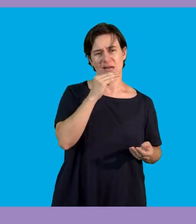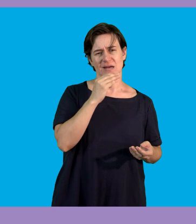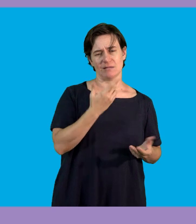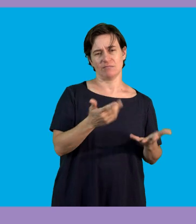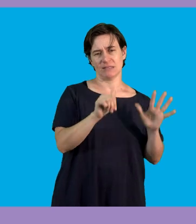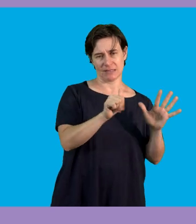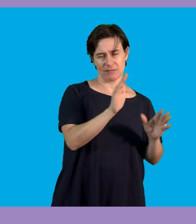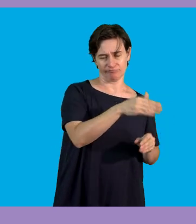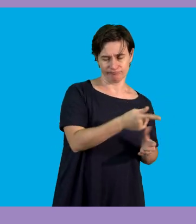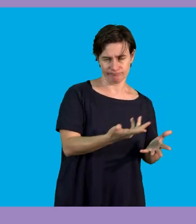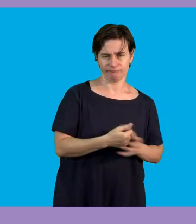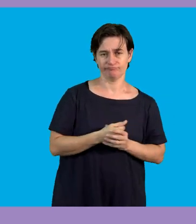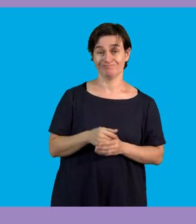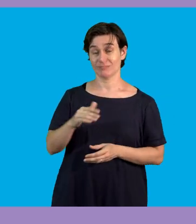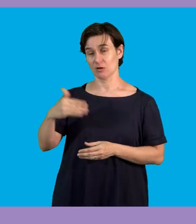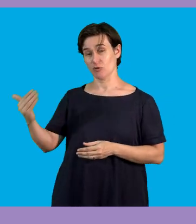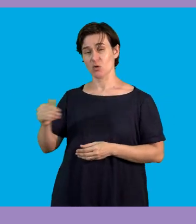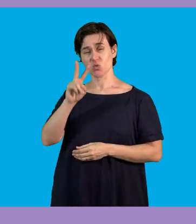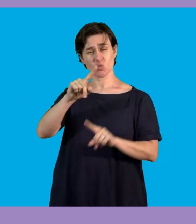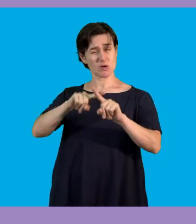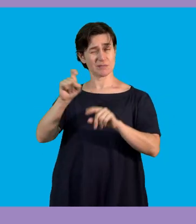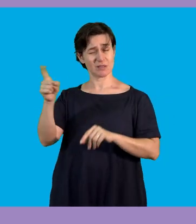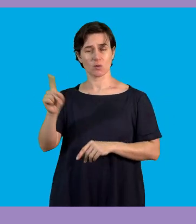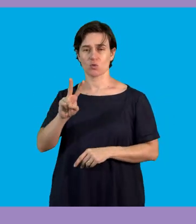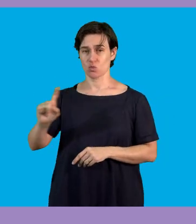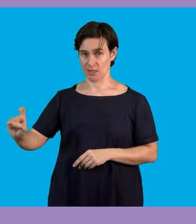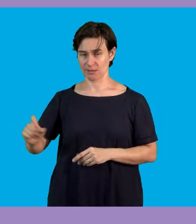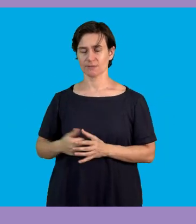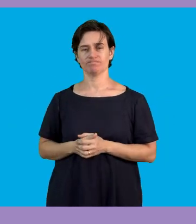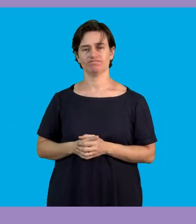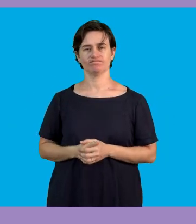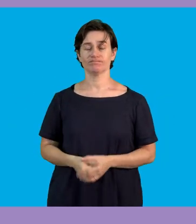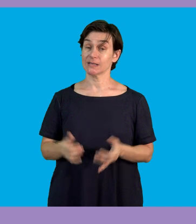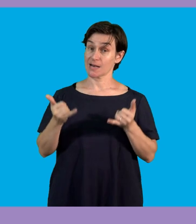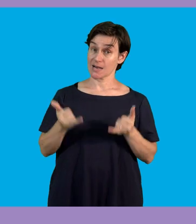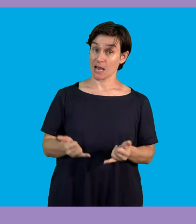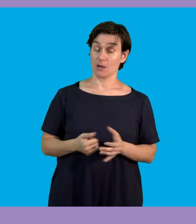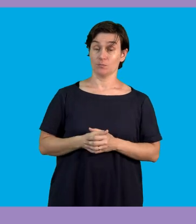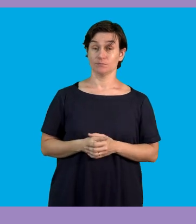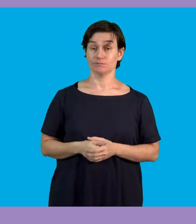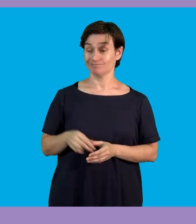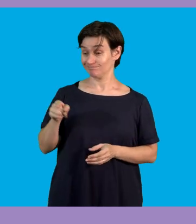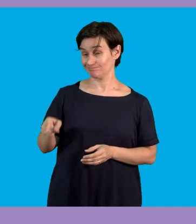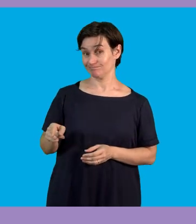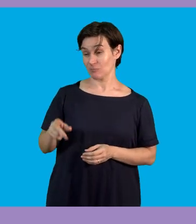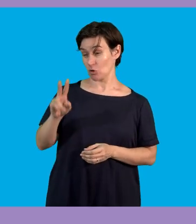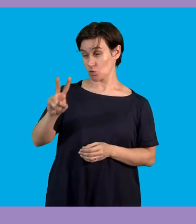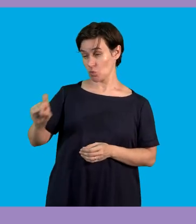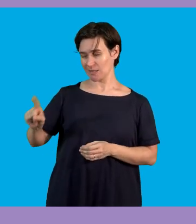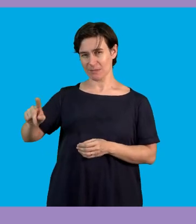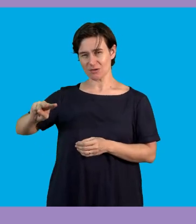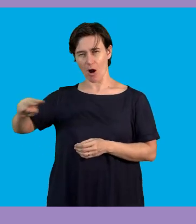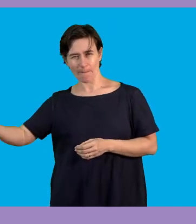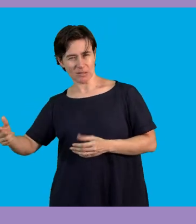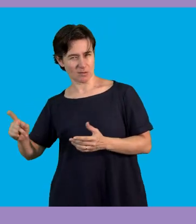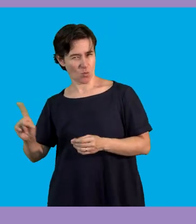6 would be 6, and on the right 2 times x is 2x. And now we need a multiplicative inverse